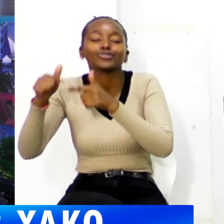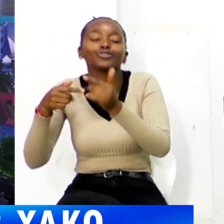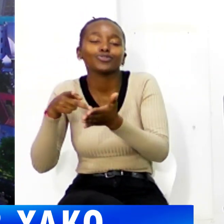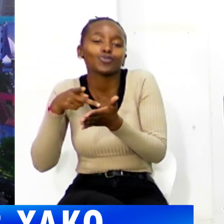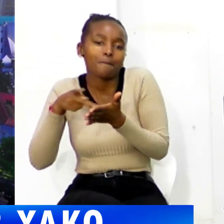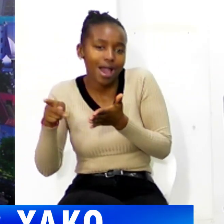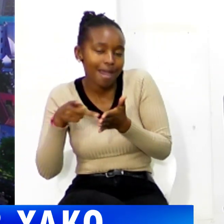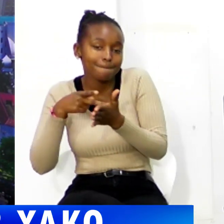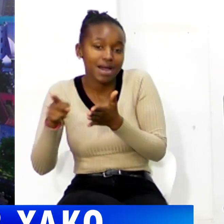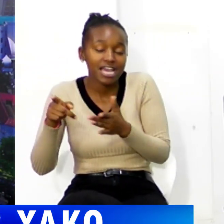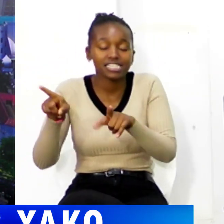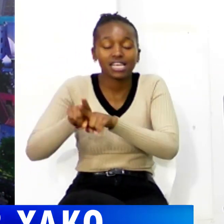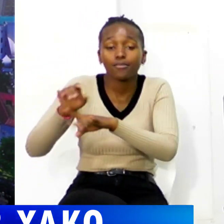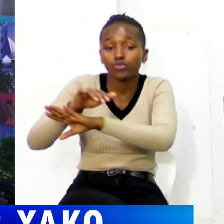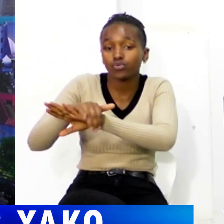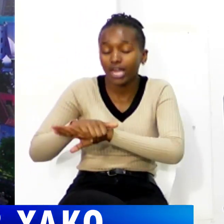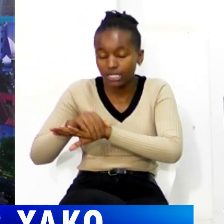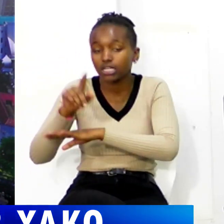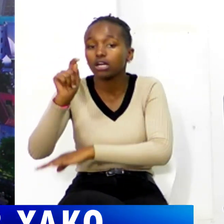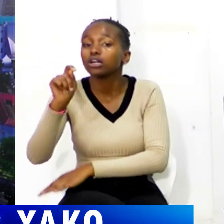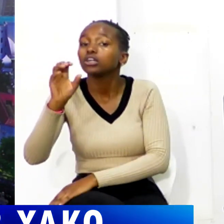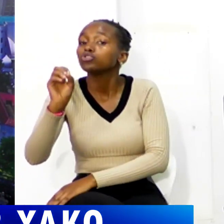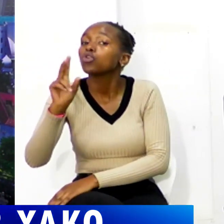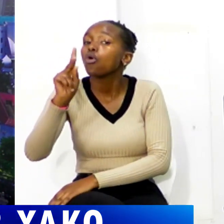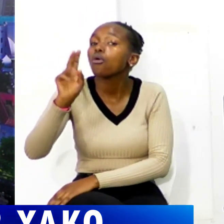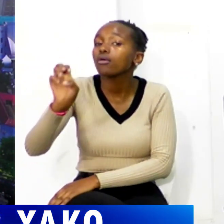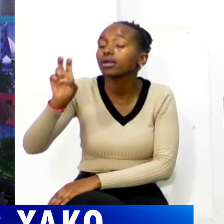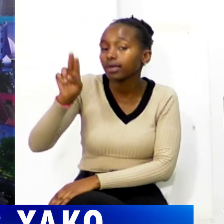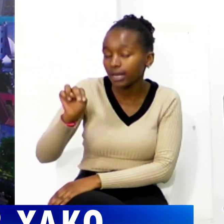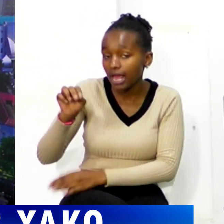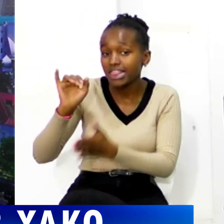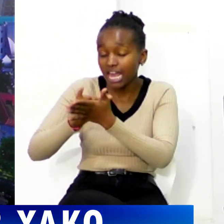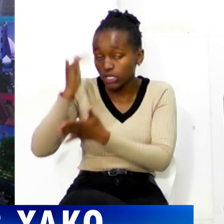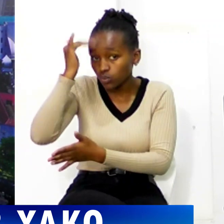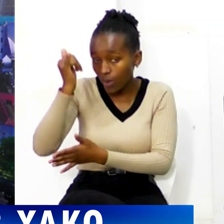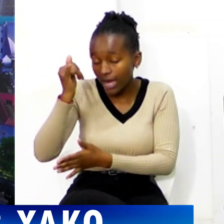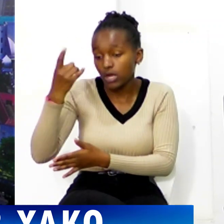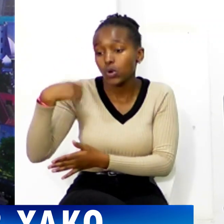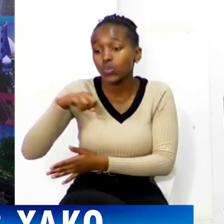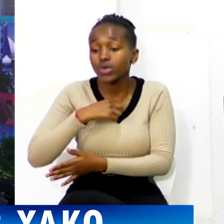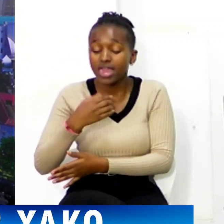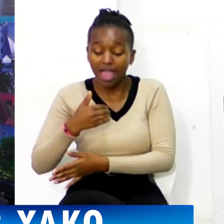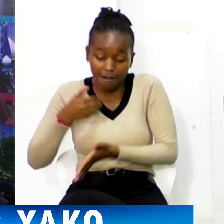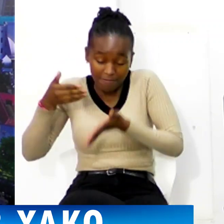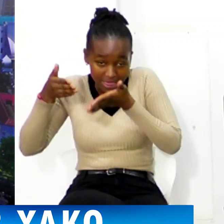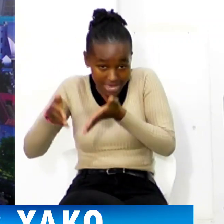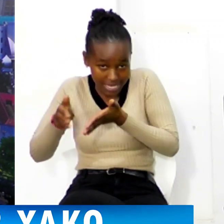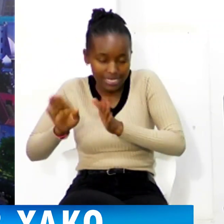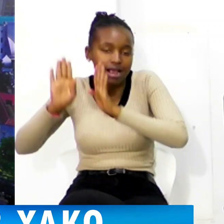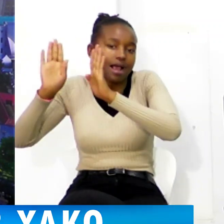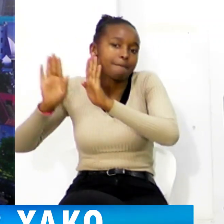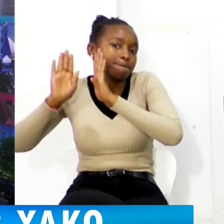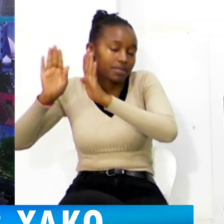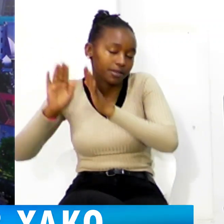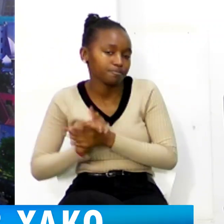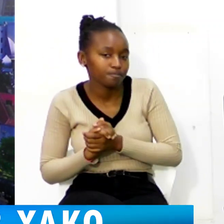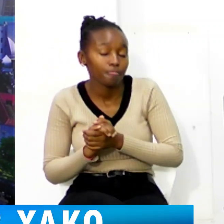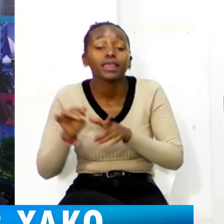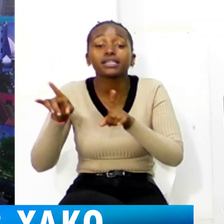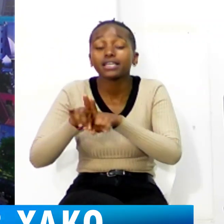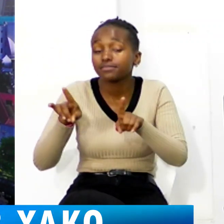actually loading token when they purchase. So that is why Kenya Power has been doing this campaign. And just to add is